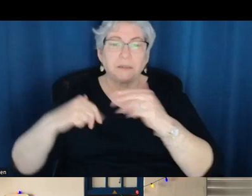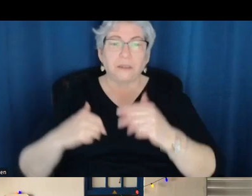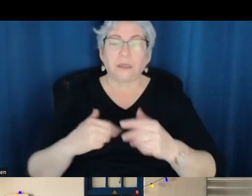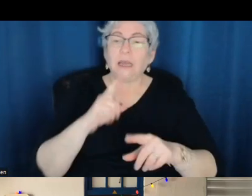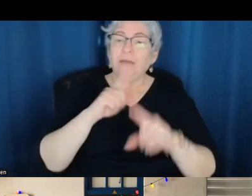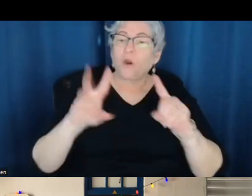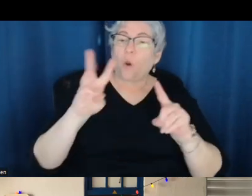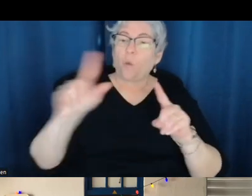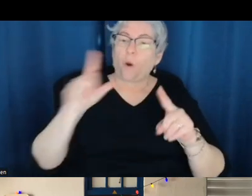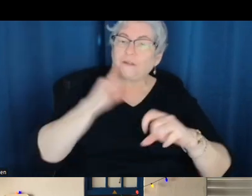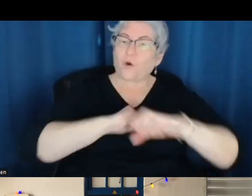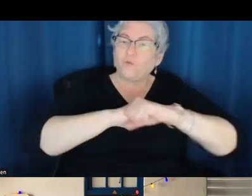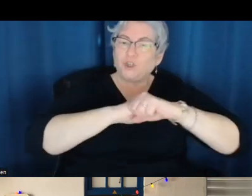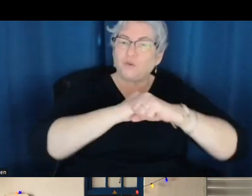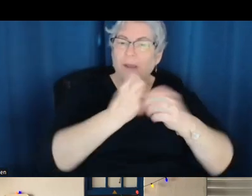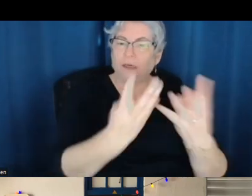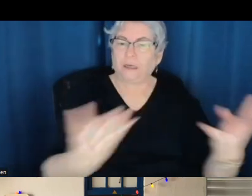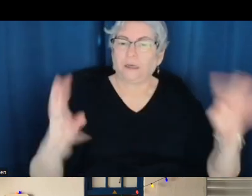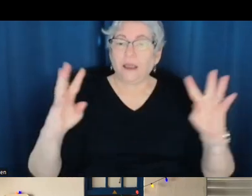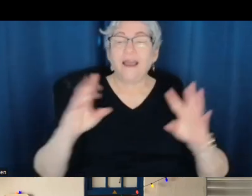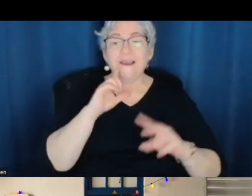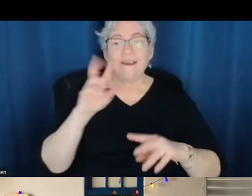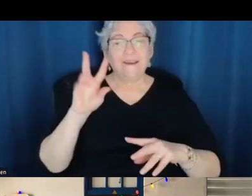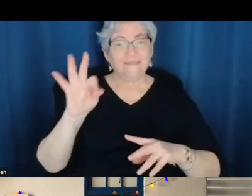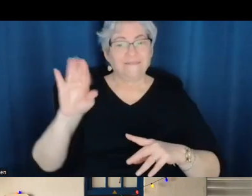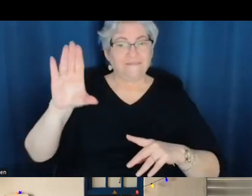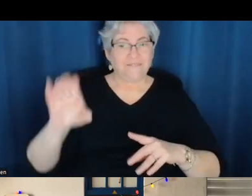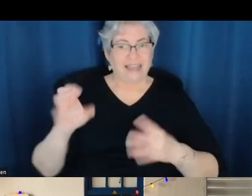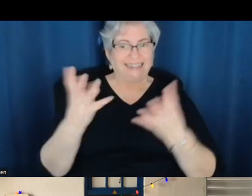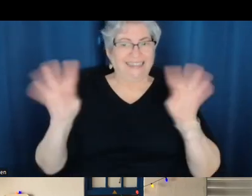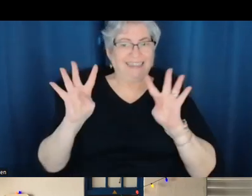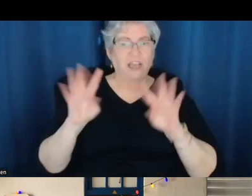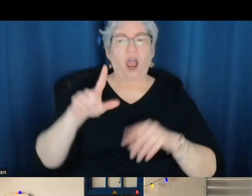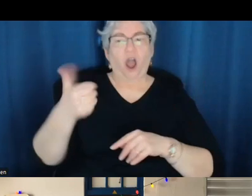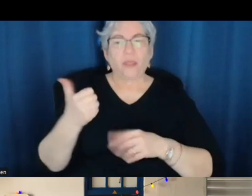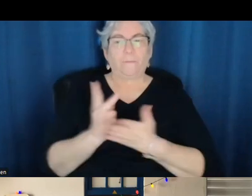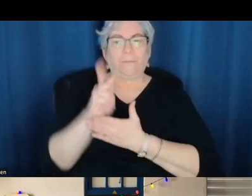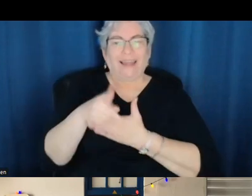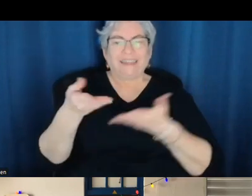walls, fences, existing plants, and other site features.